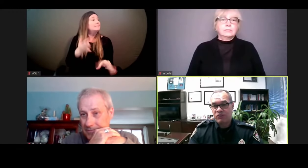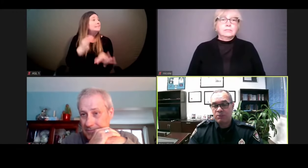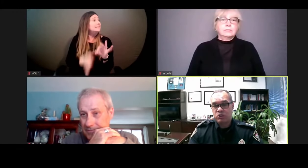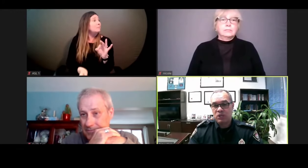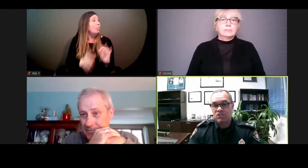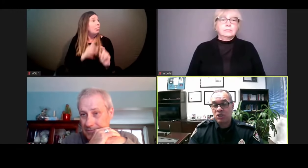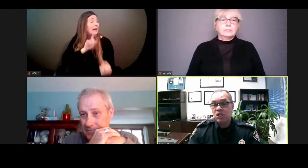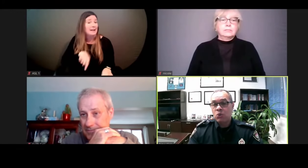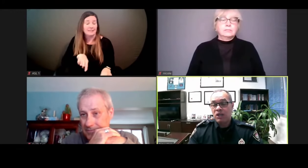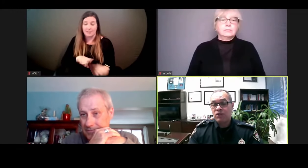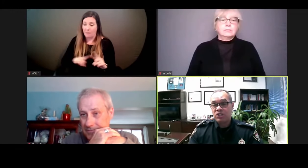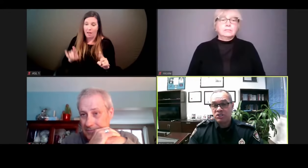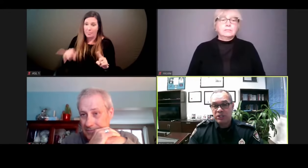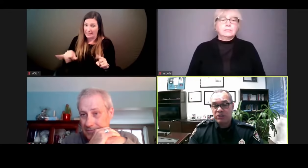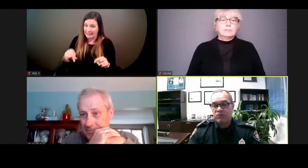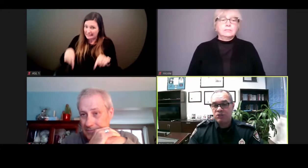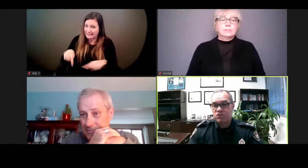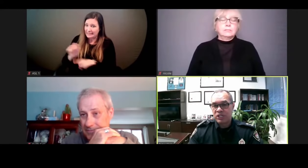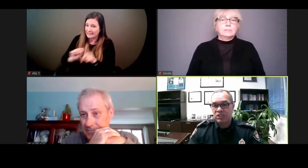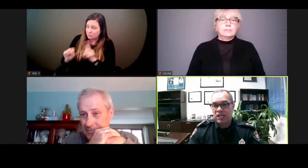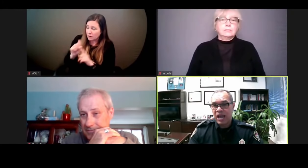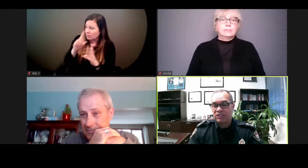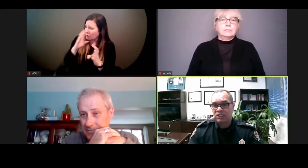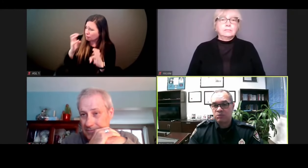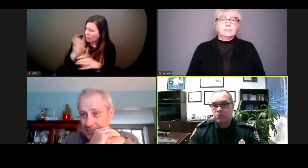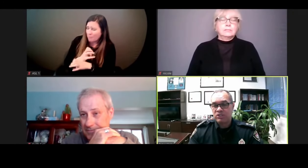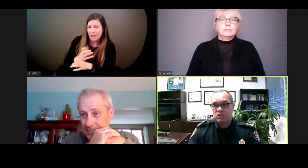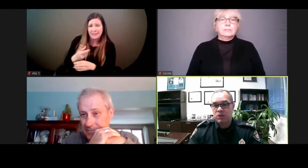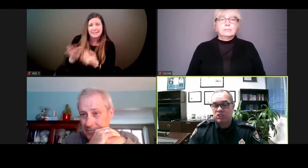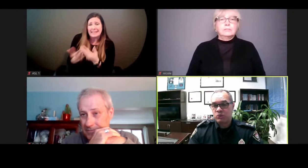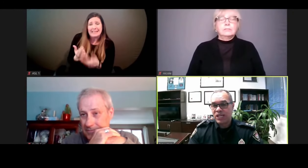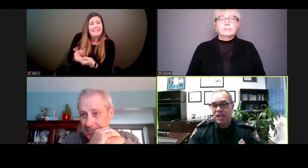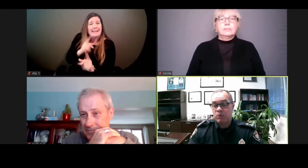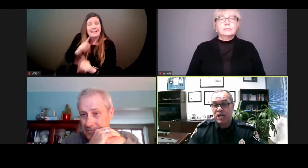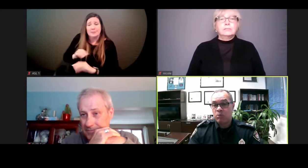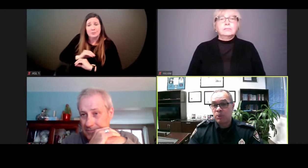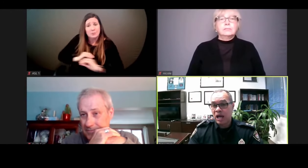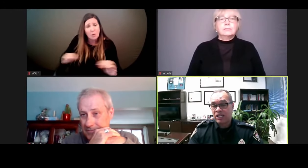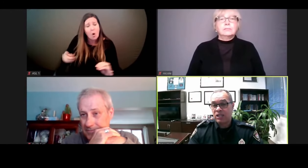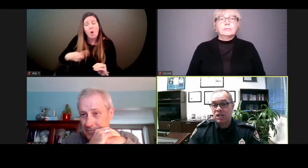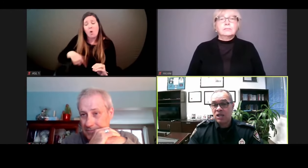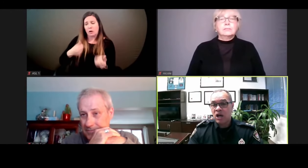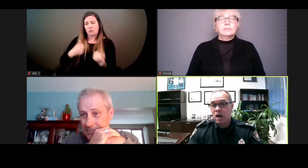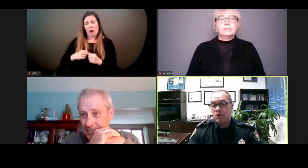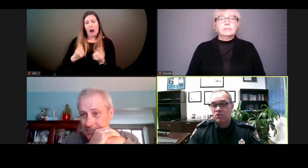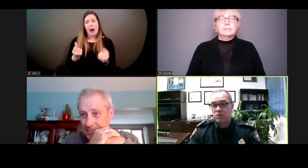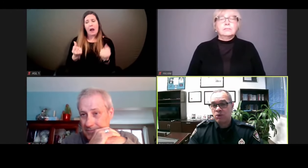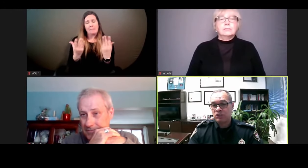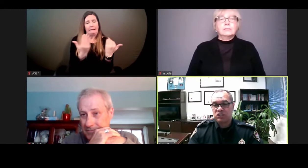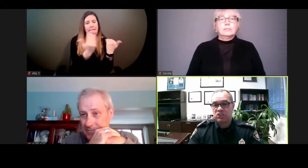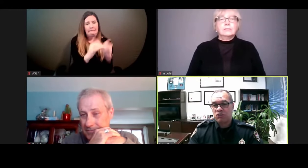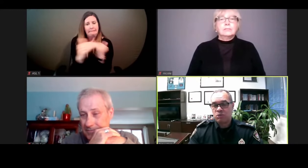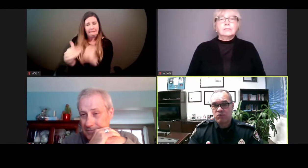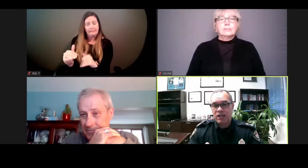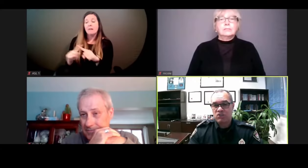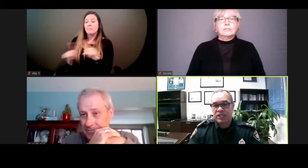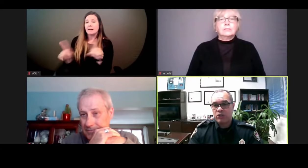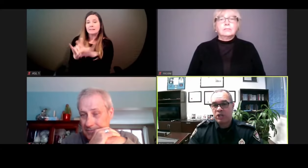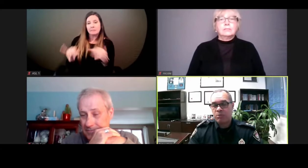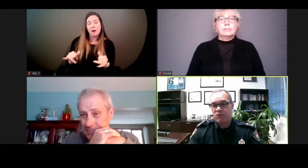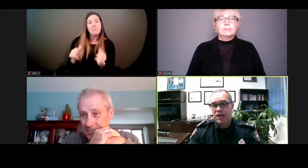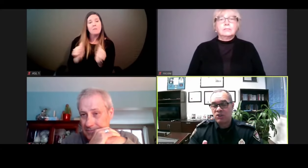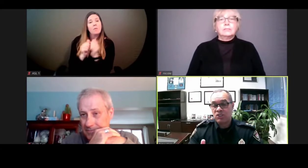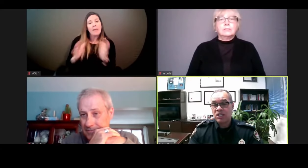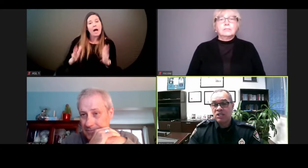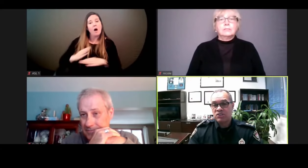that was available to us. We have continually restricted access points as much as we can without blocking commerce, emergency service providers,